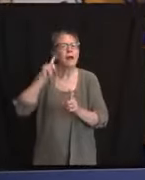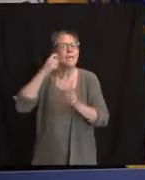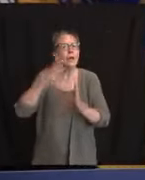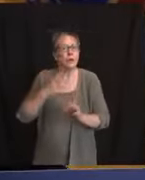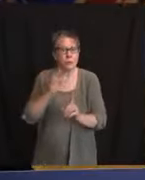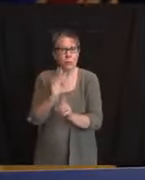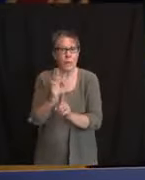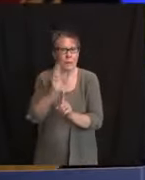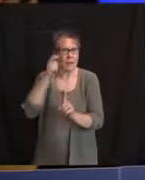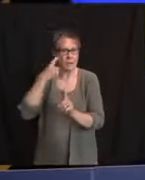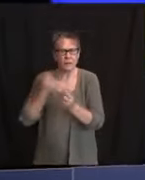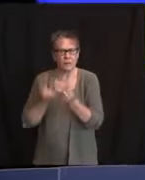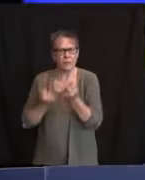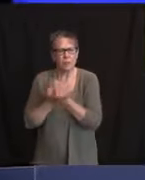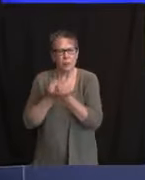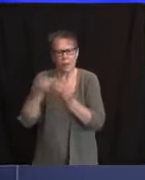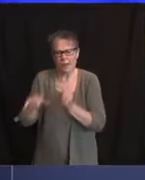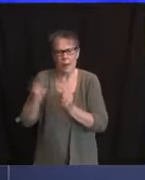end?